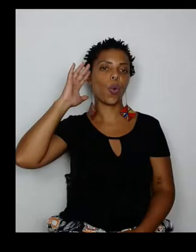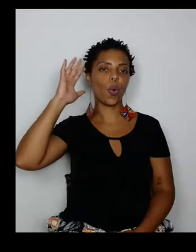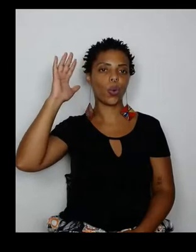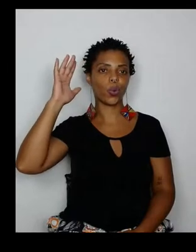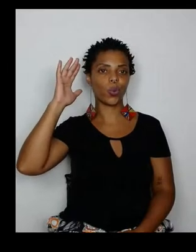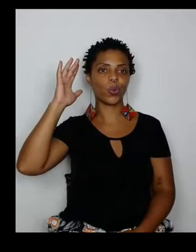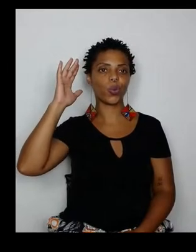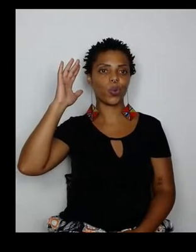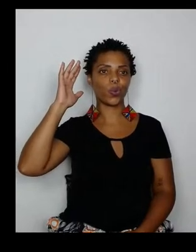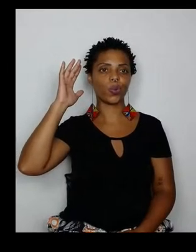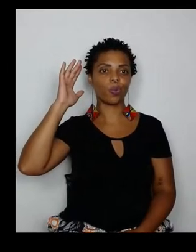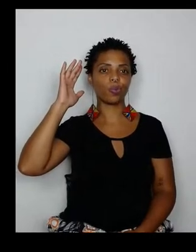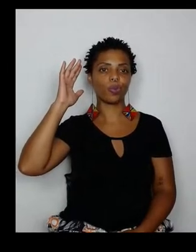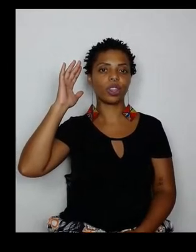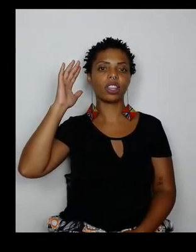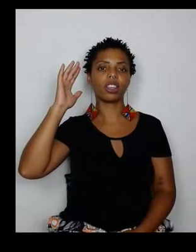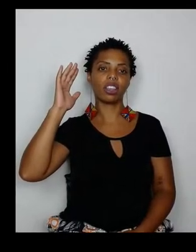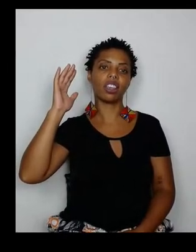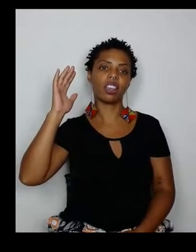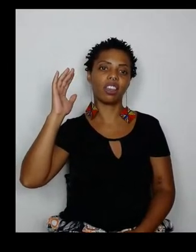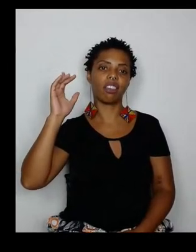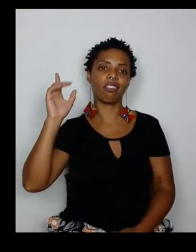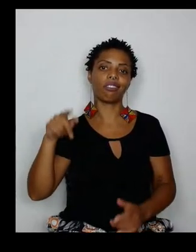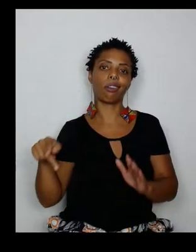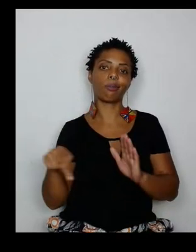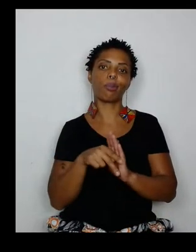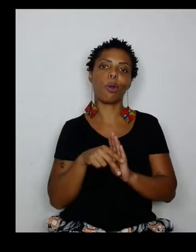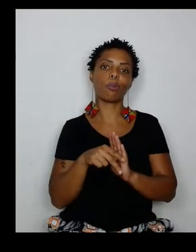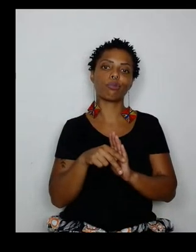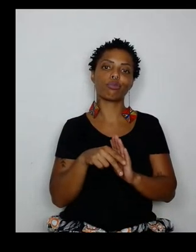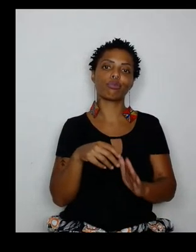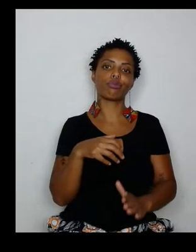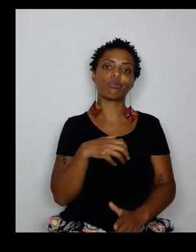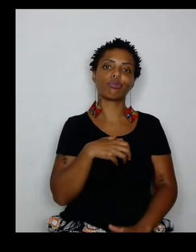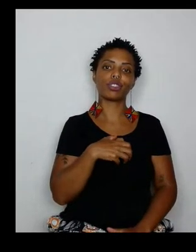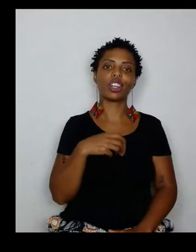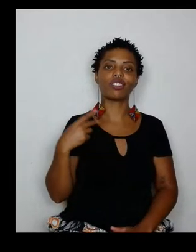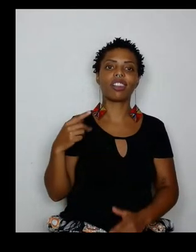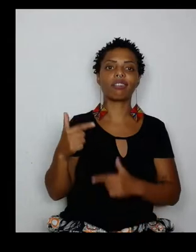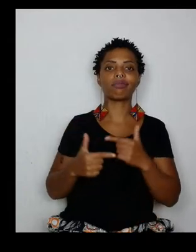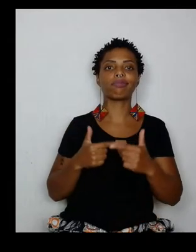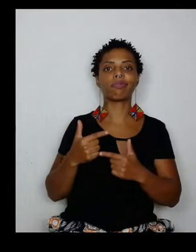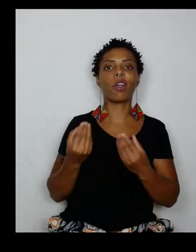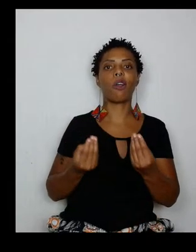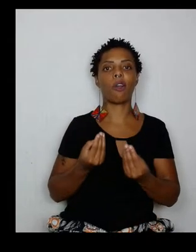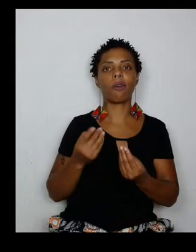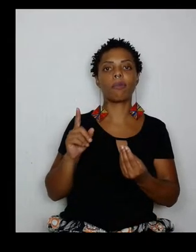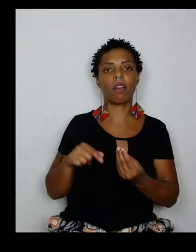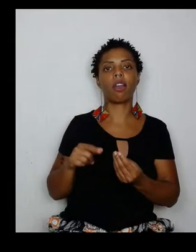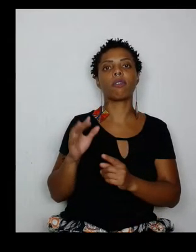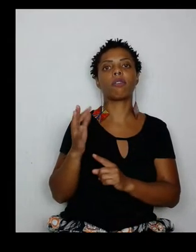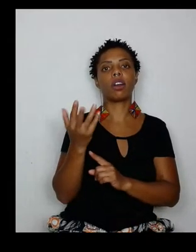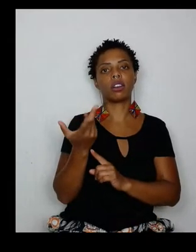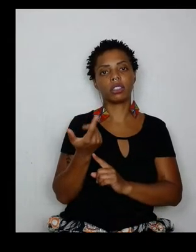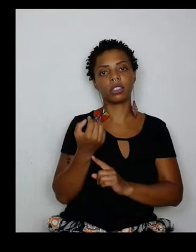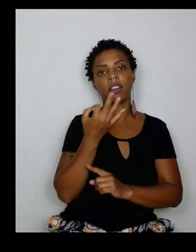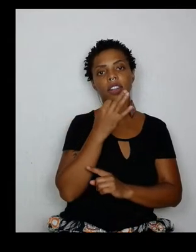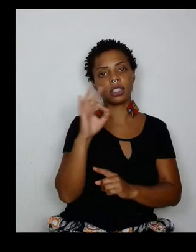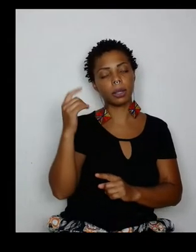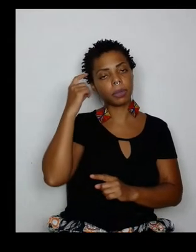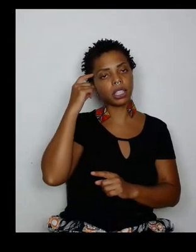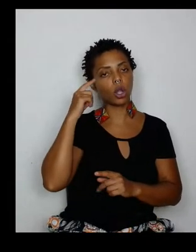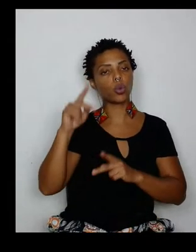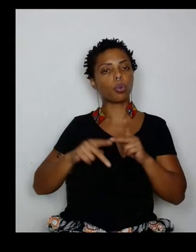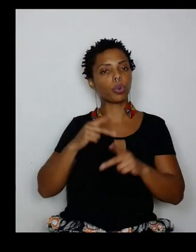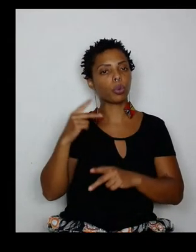as a french artist that is who his audience is when he's out there in the in tahiti or in the marquesas he's imagining his audience